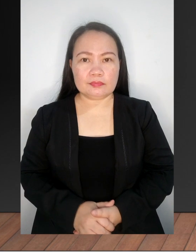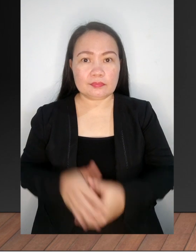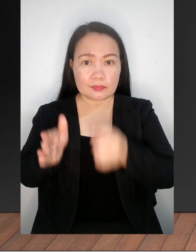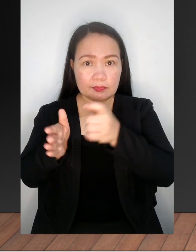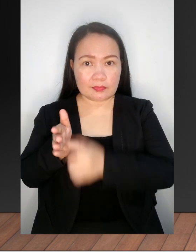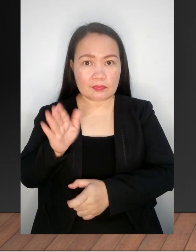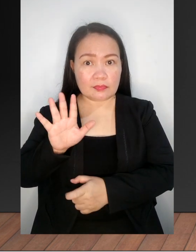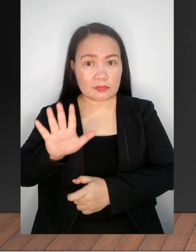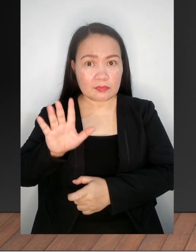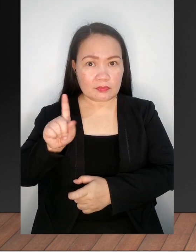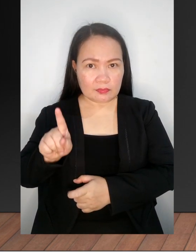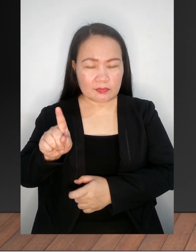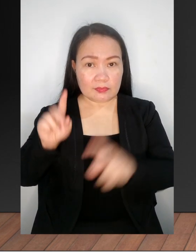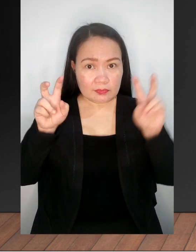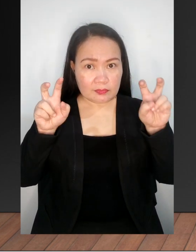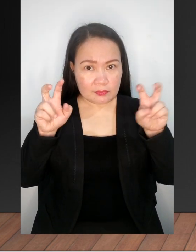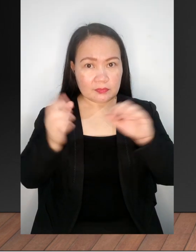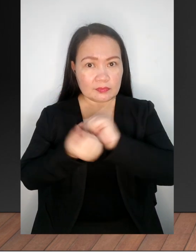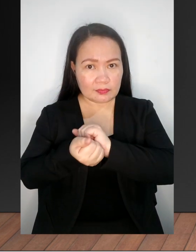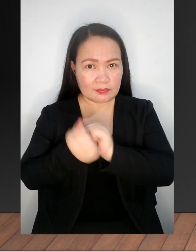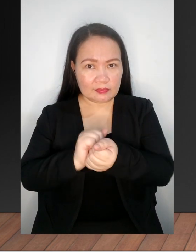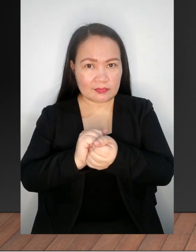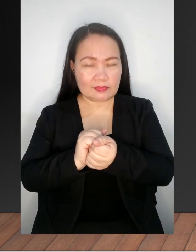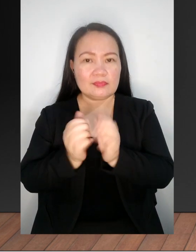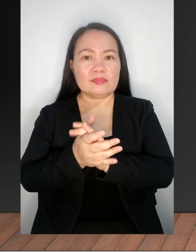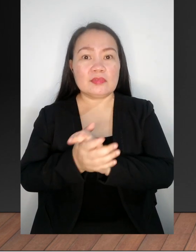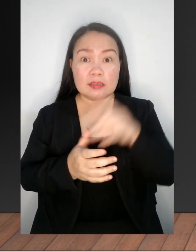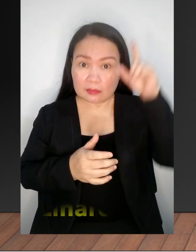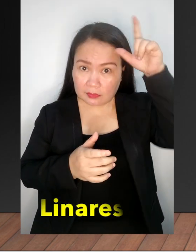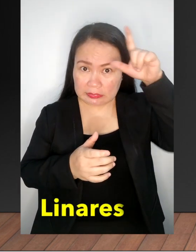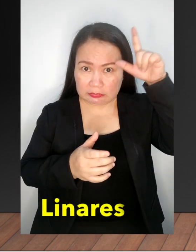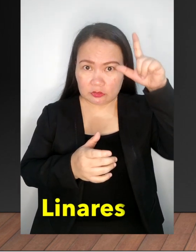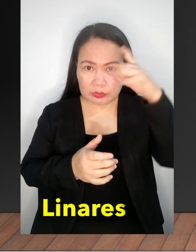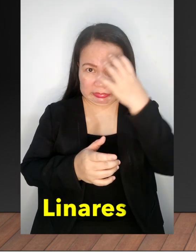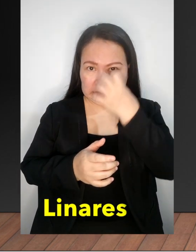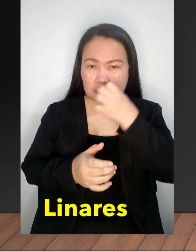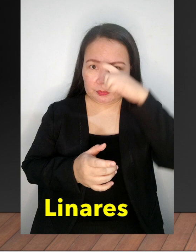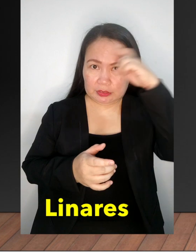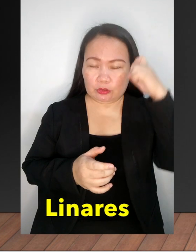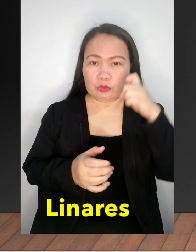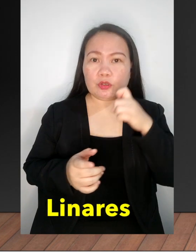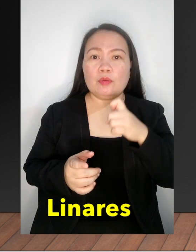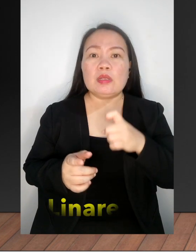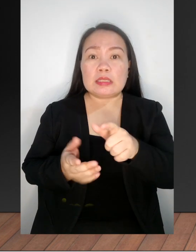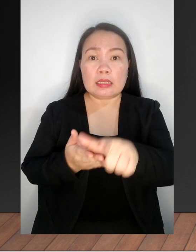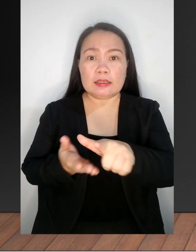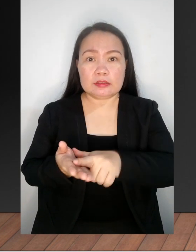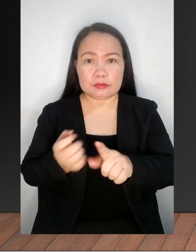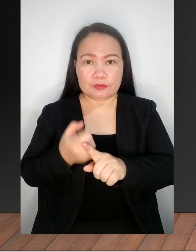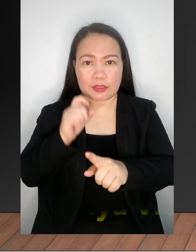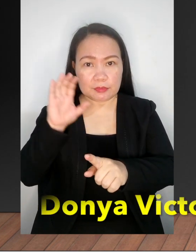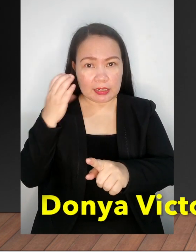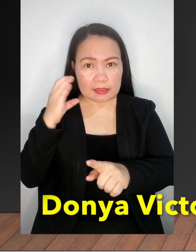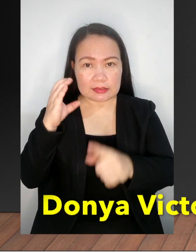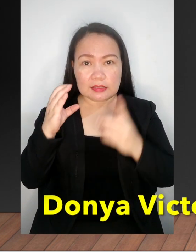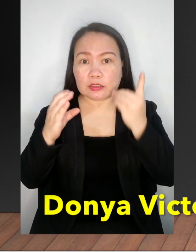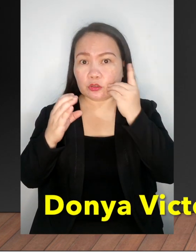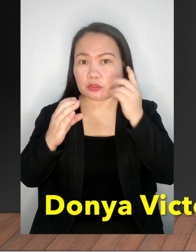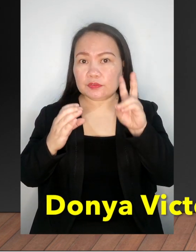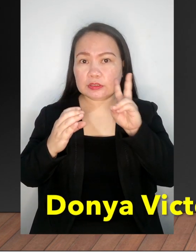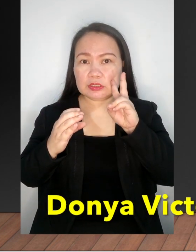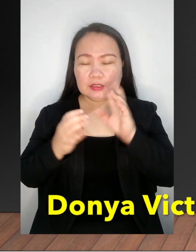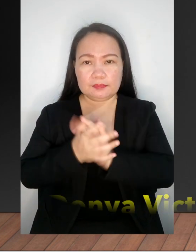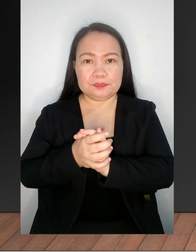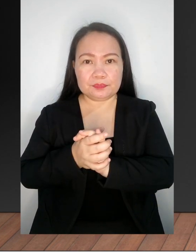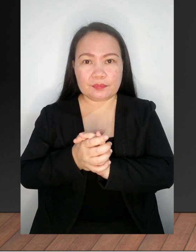Chapter 51 Changes Linares was upset because of the letter from his cousin, Doña